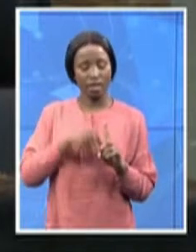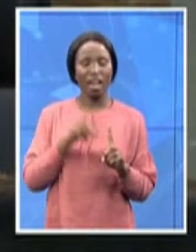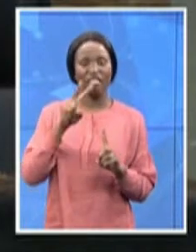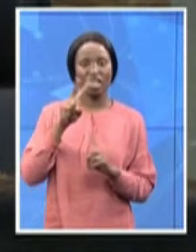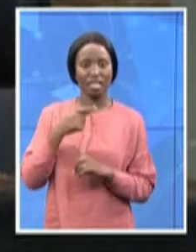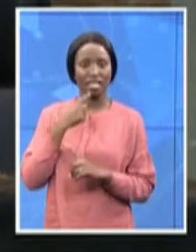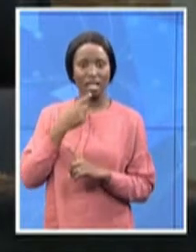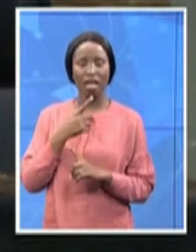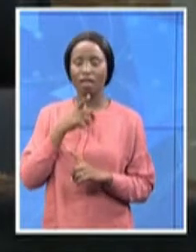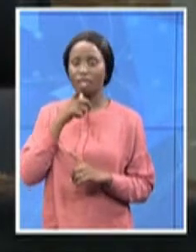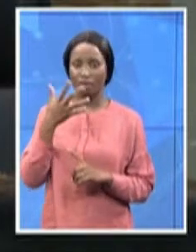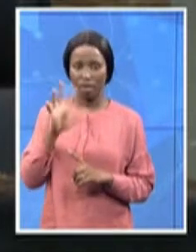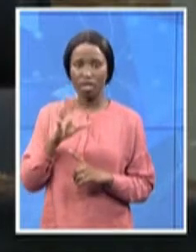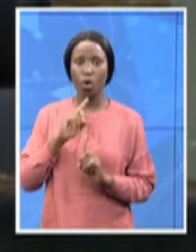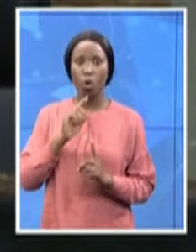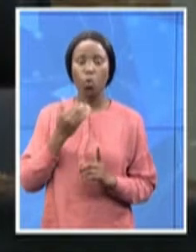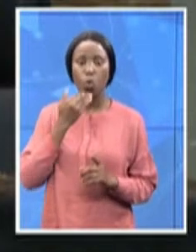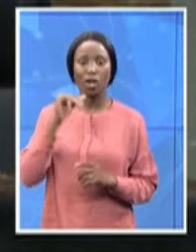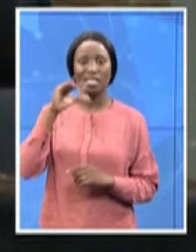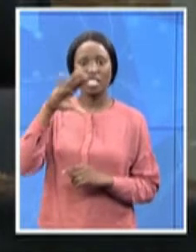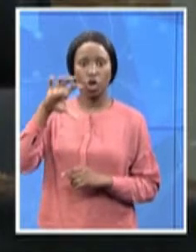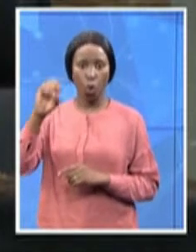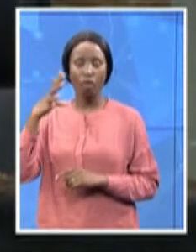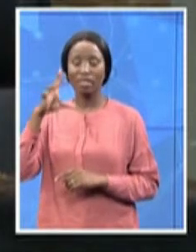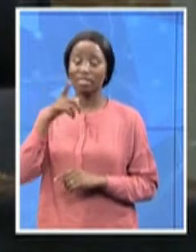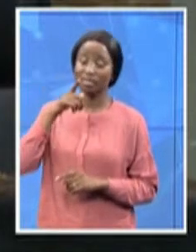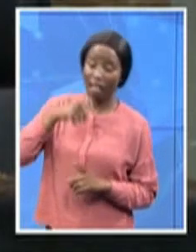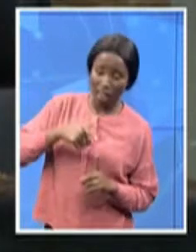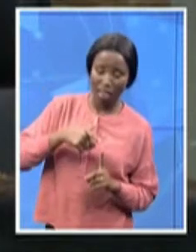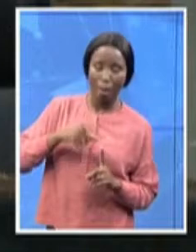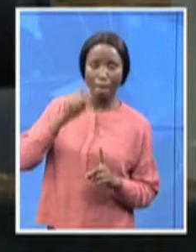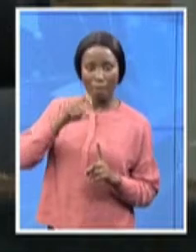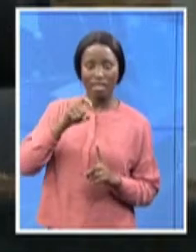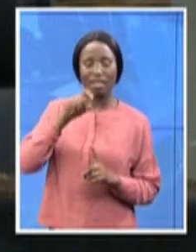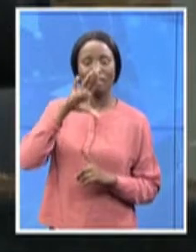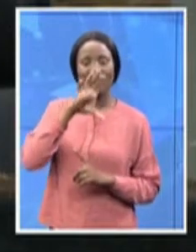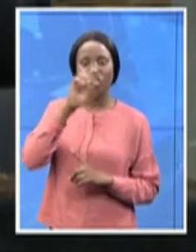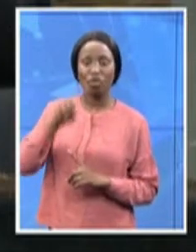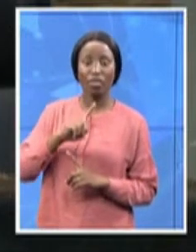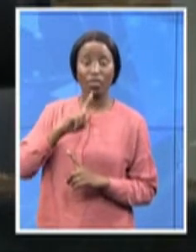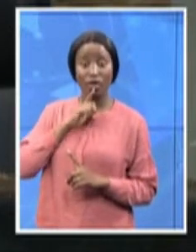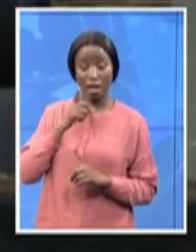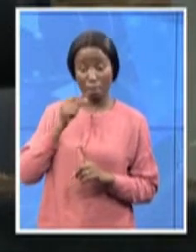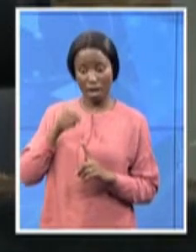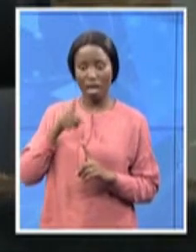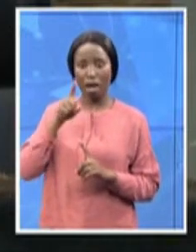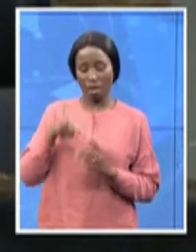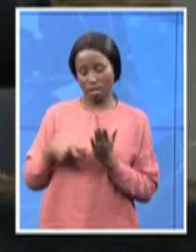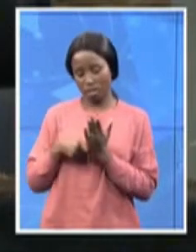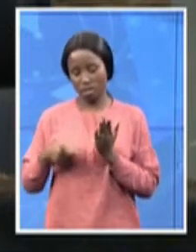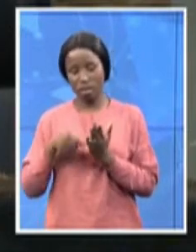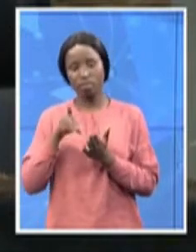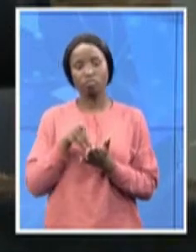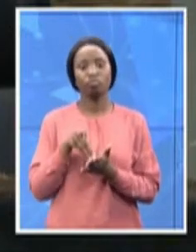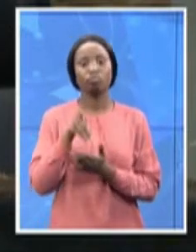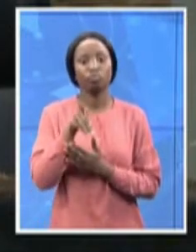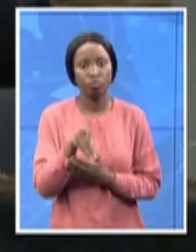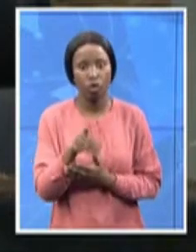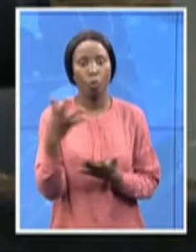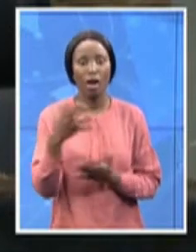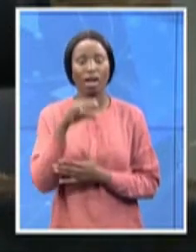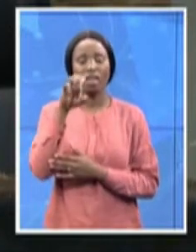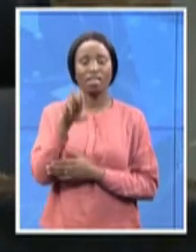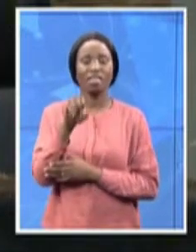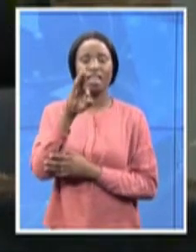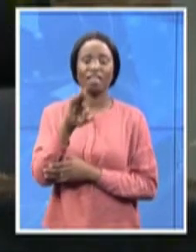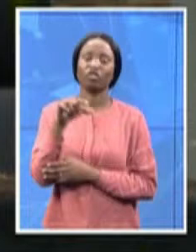500,000 from that amount and transfer it into the EFG2 trust account,